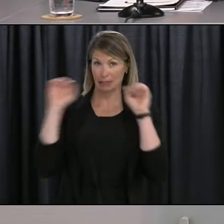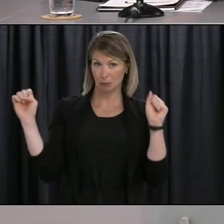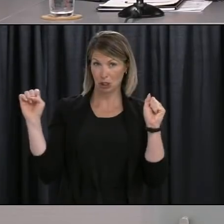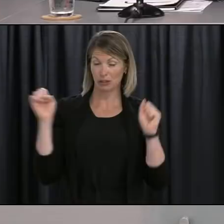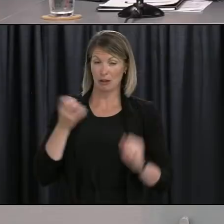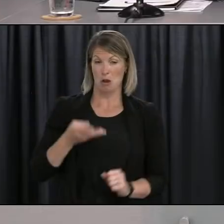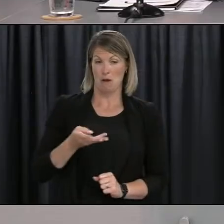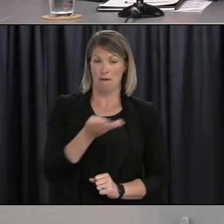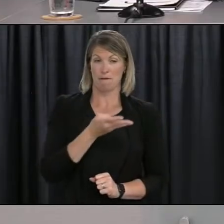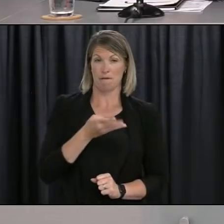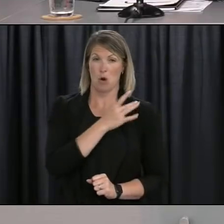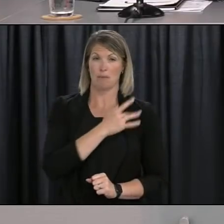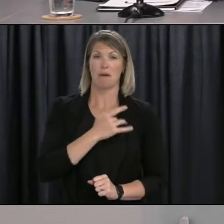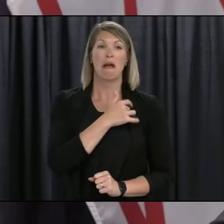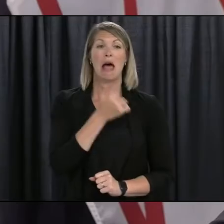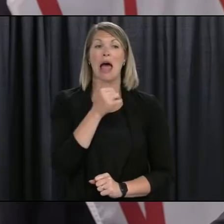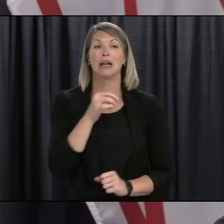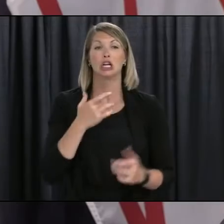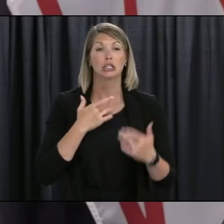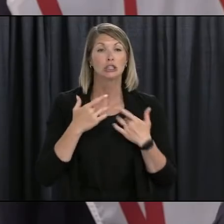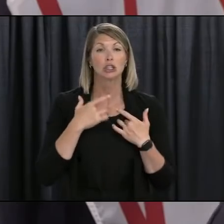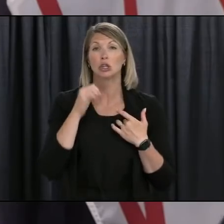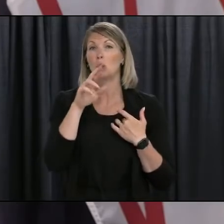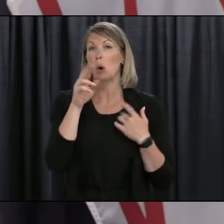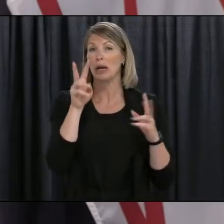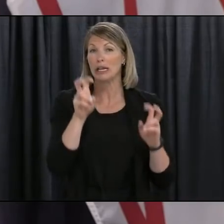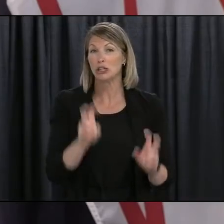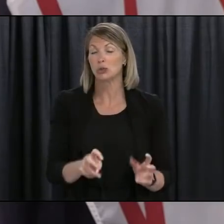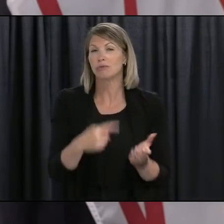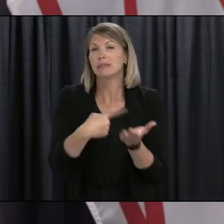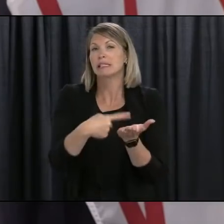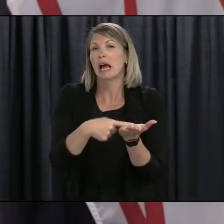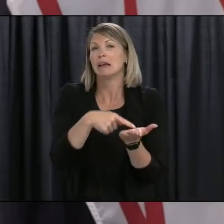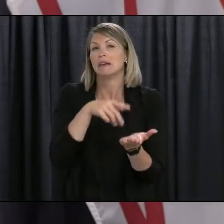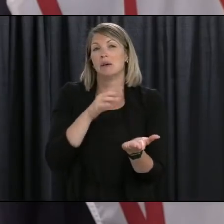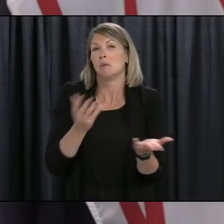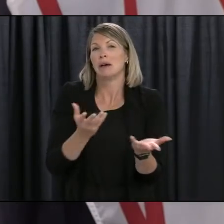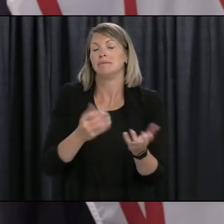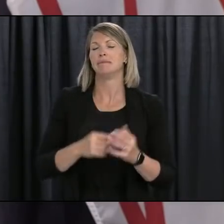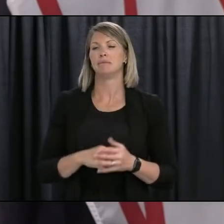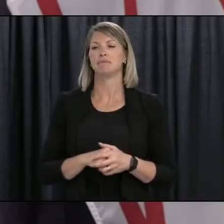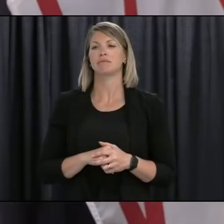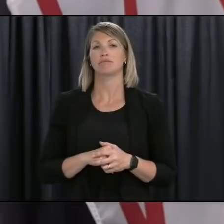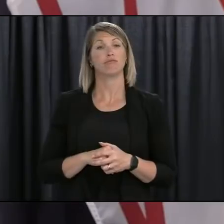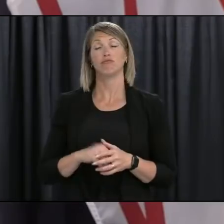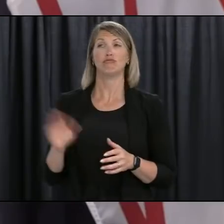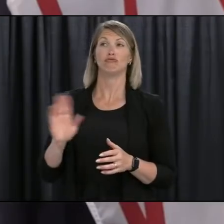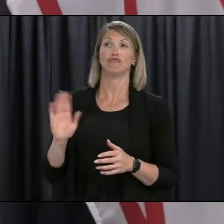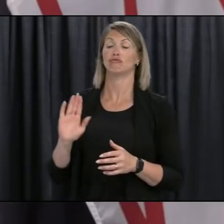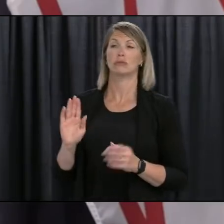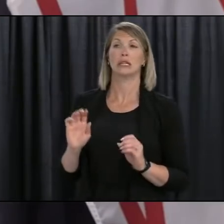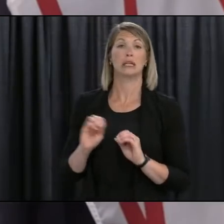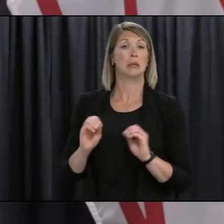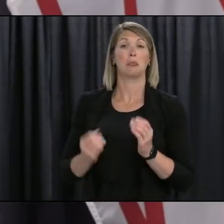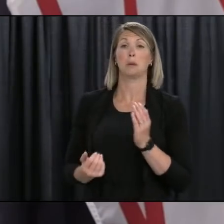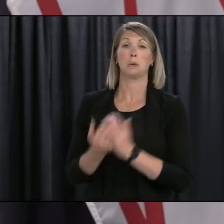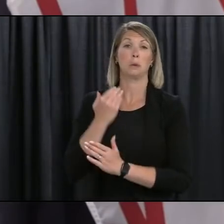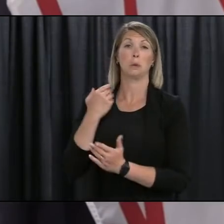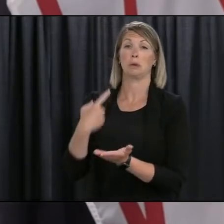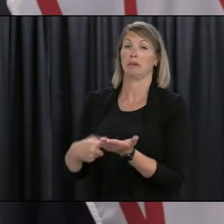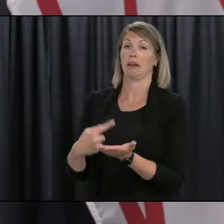or concerns were raised during that meeting. No, a lot. It was. We meet every week, and sometimes more than that.